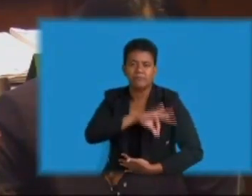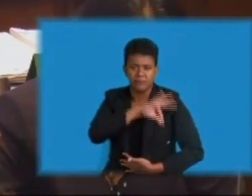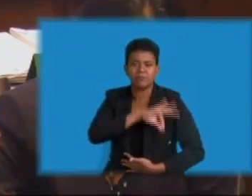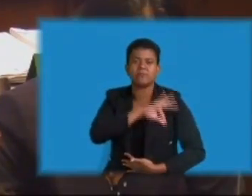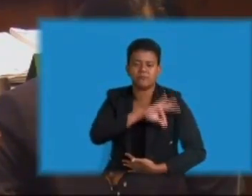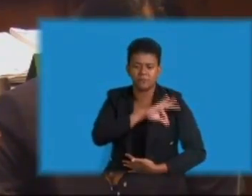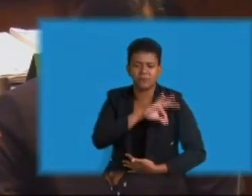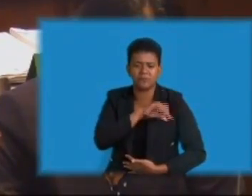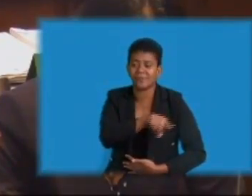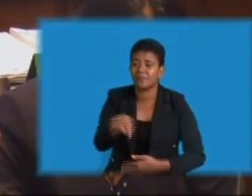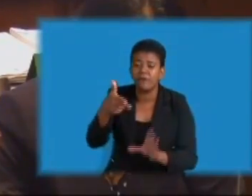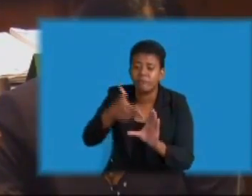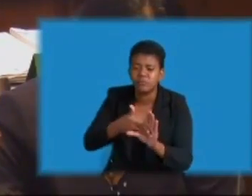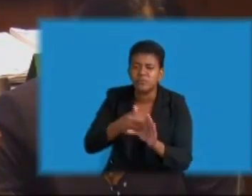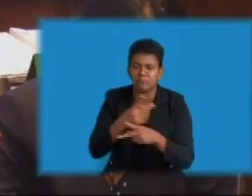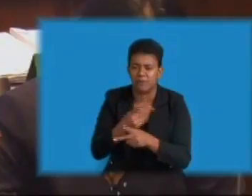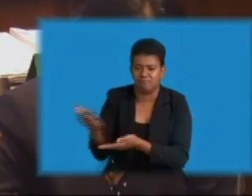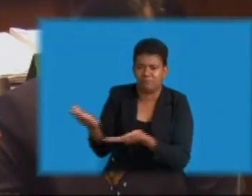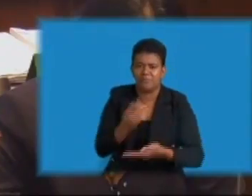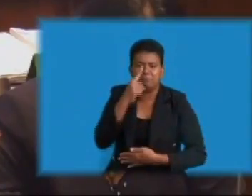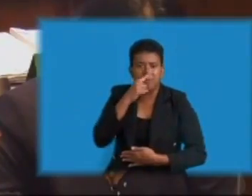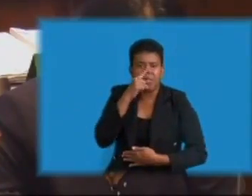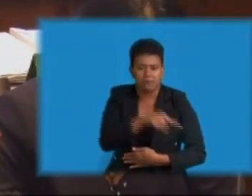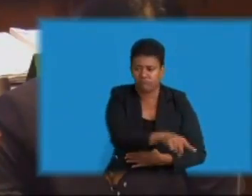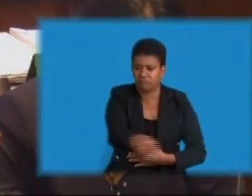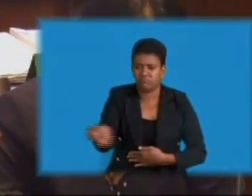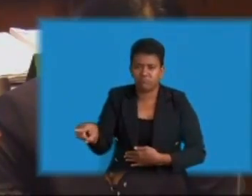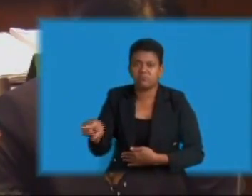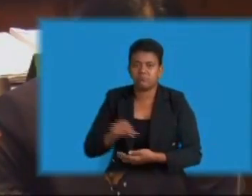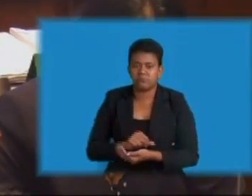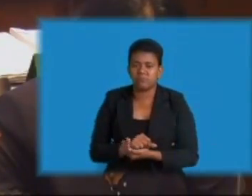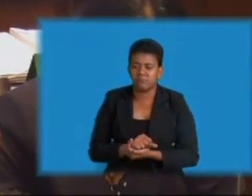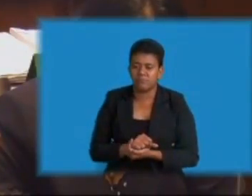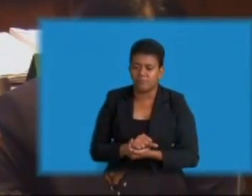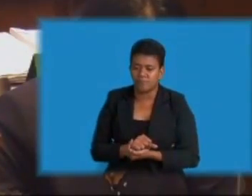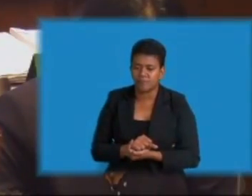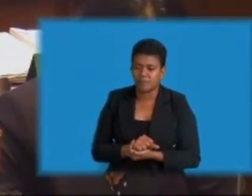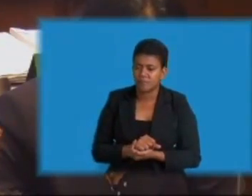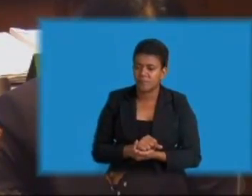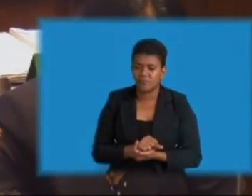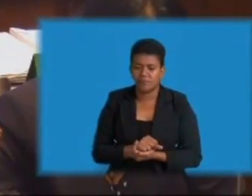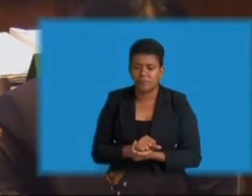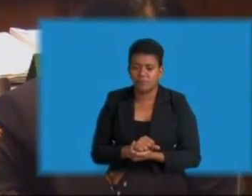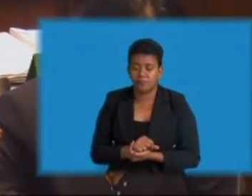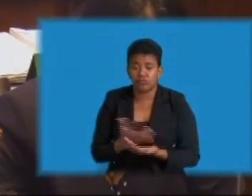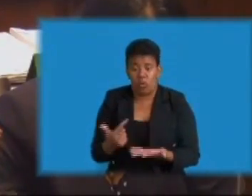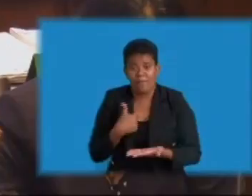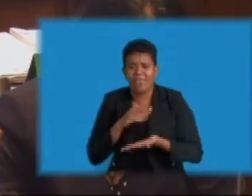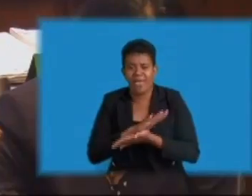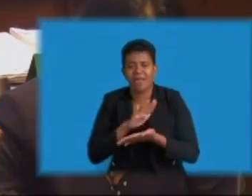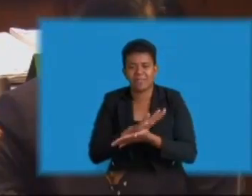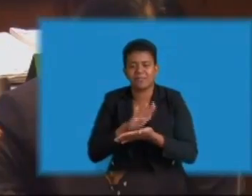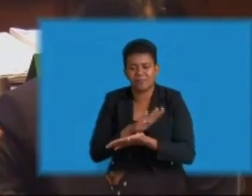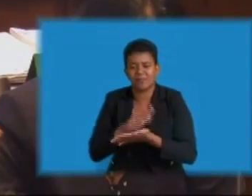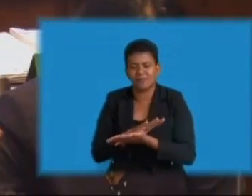production brought to the local communities of Fiji and Fiji as a whole. Madam Speaker, I'm glad to bring to the attention